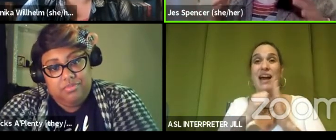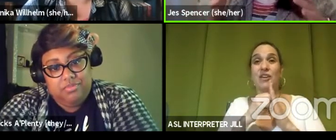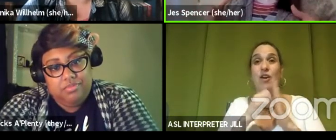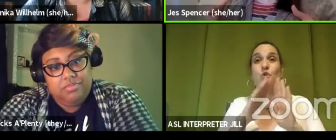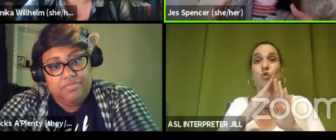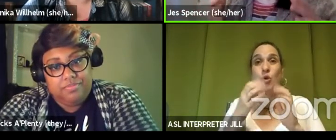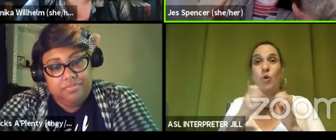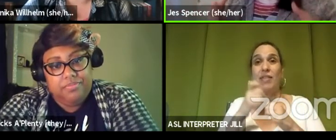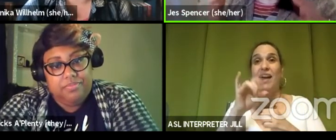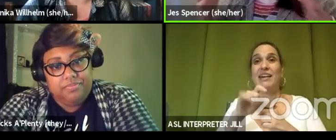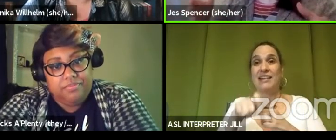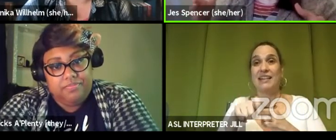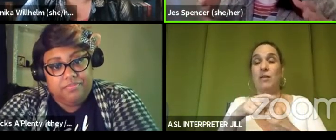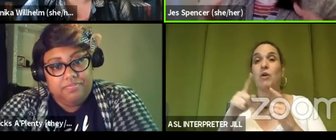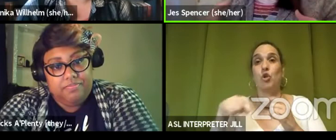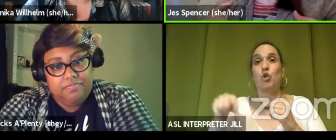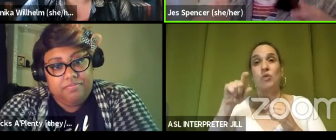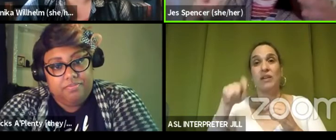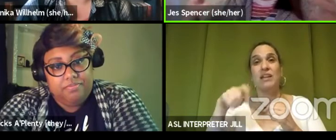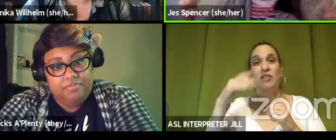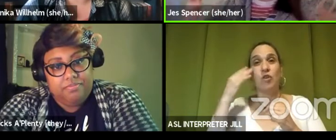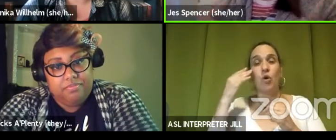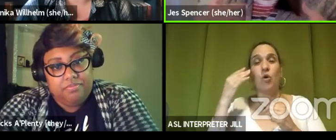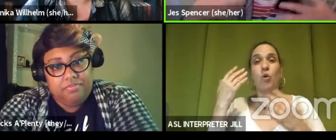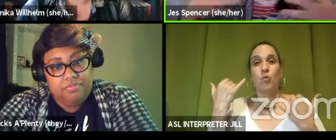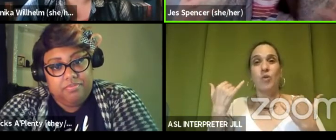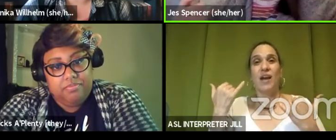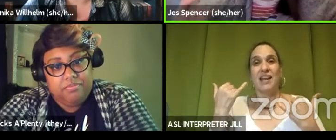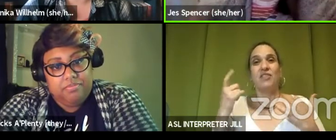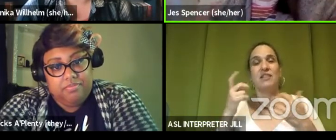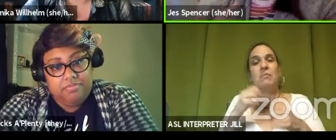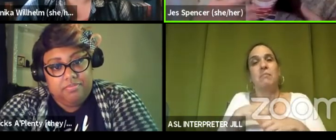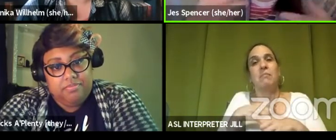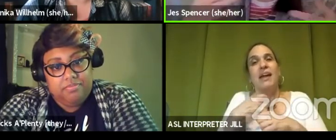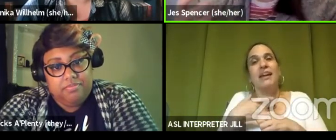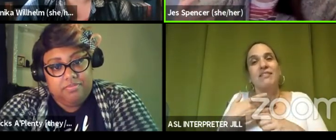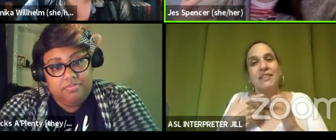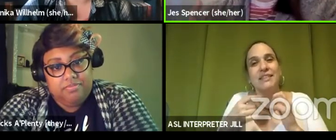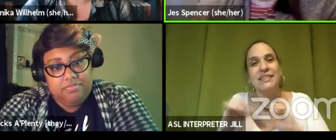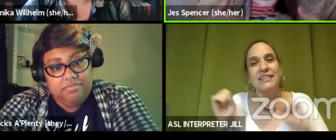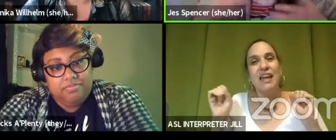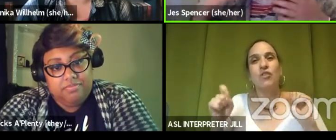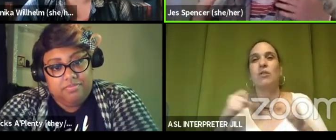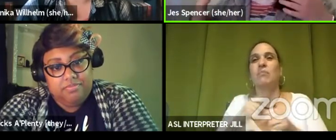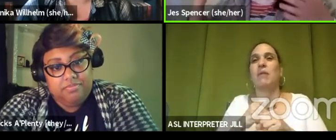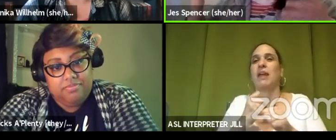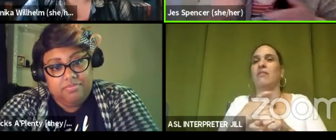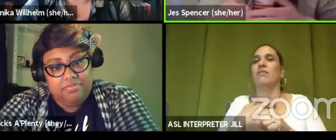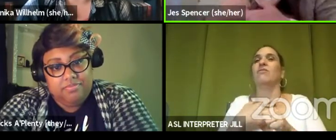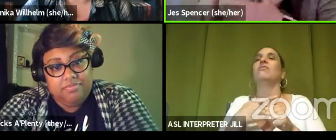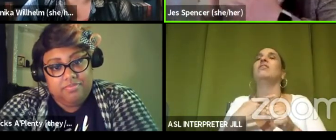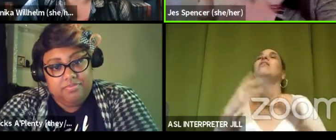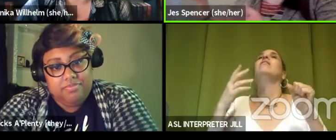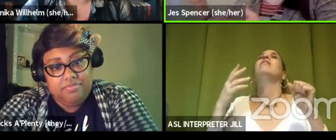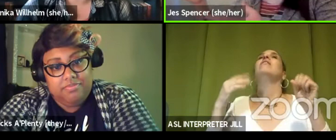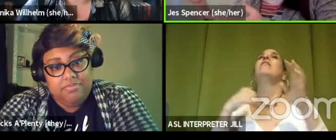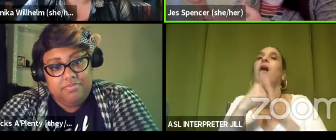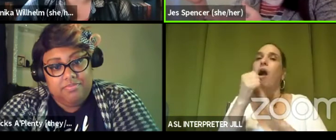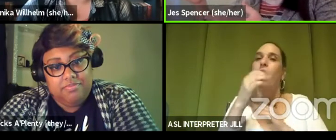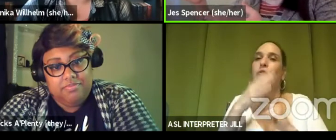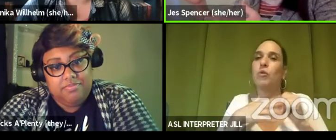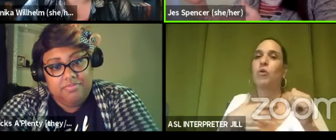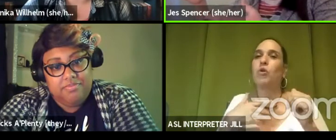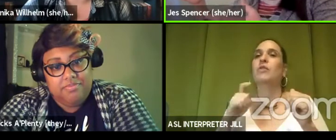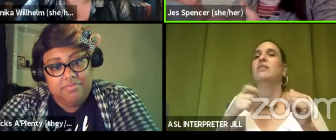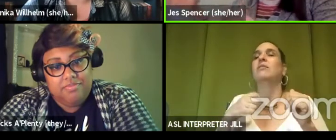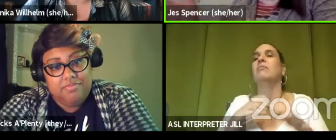know right now, and you need to make it feel safe and comfortable and welcoming. Because you think that the rehearsal rooms need to